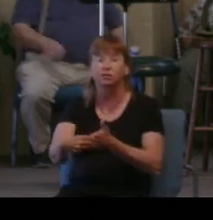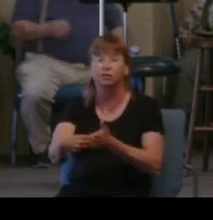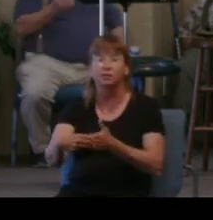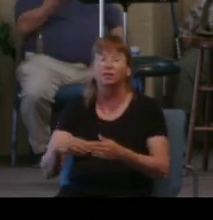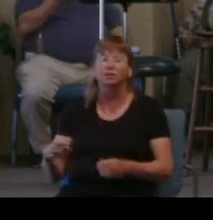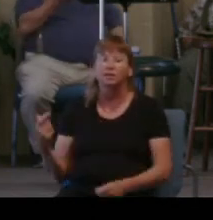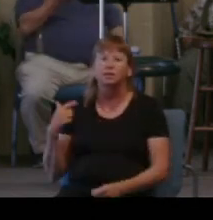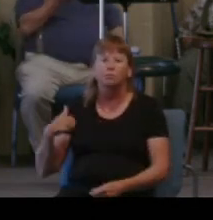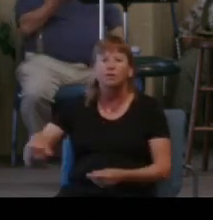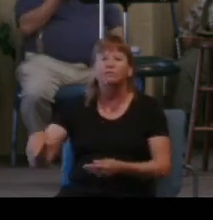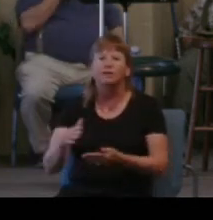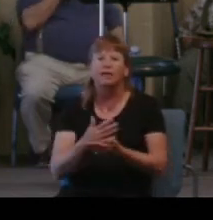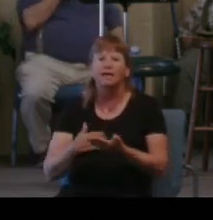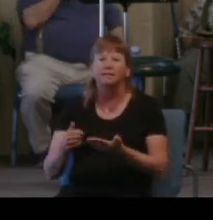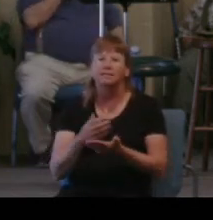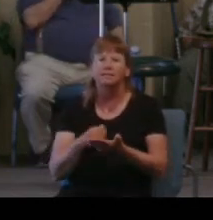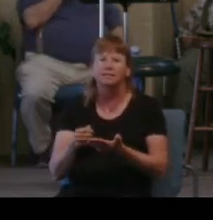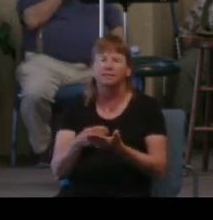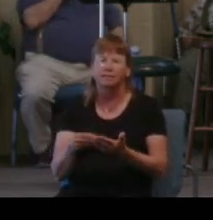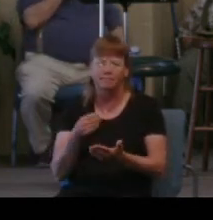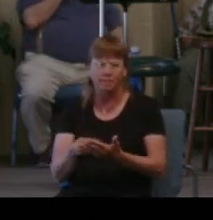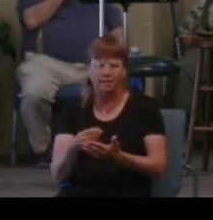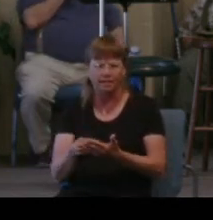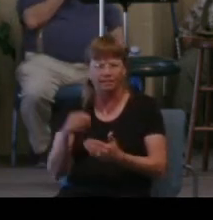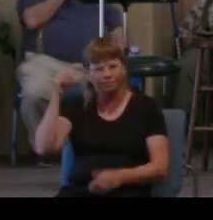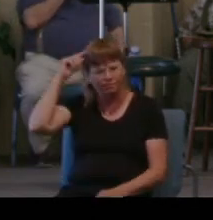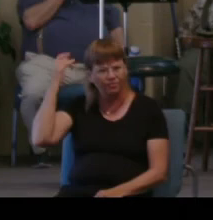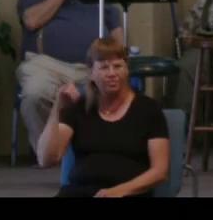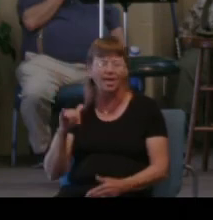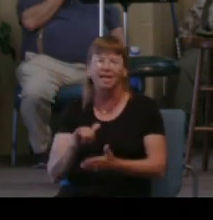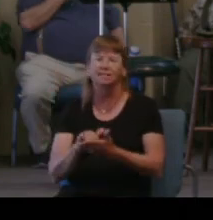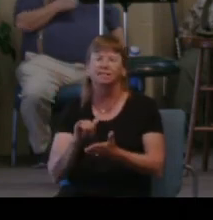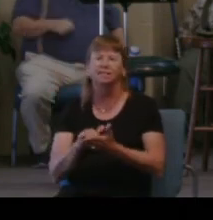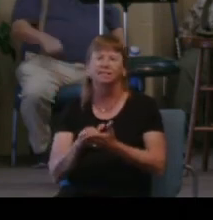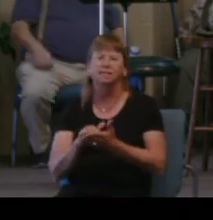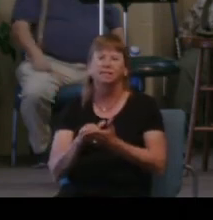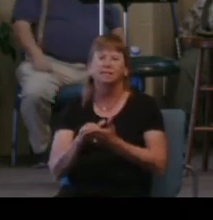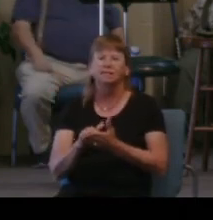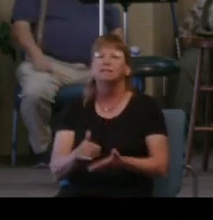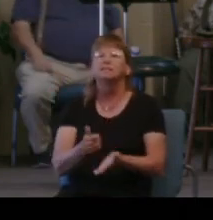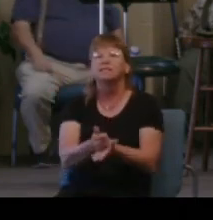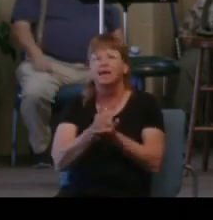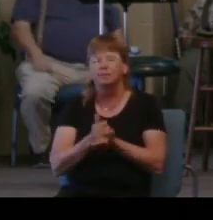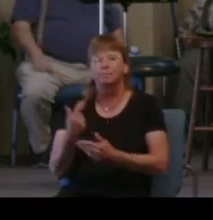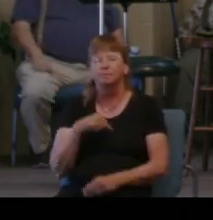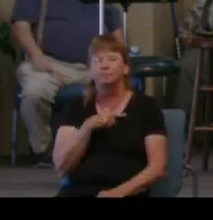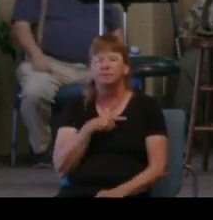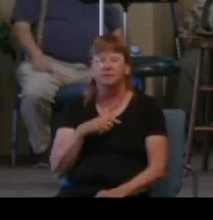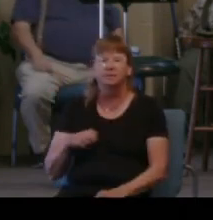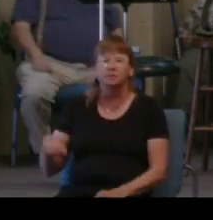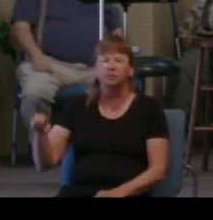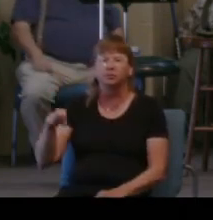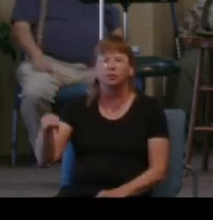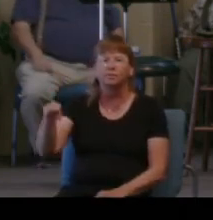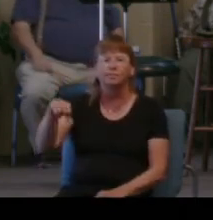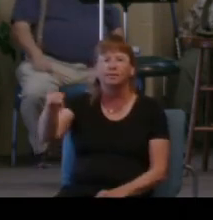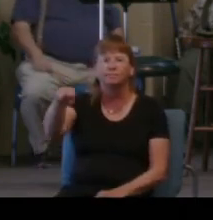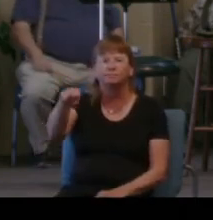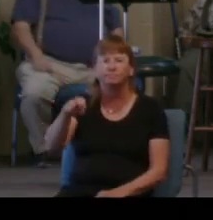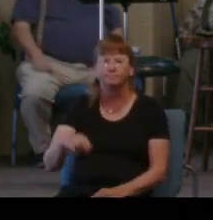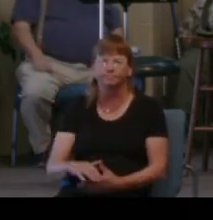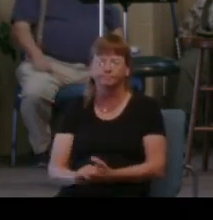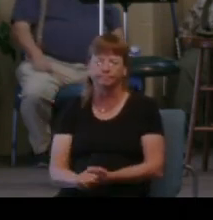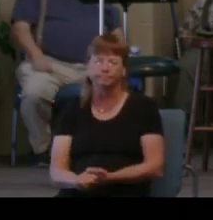see God doing that. If you would like to partner with us in that or would love to pray for us as we're going on this trip, or just get our newsletters in general. We